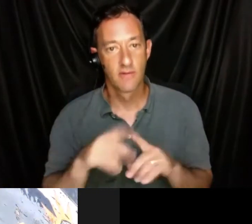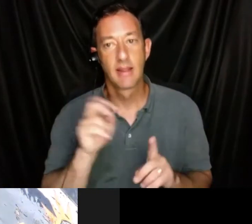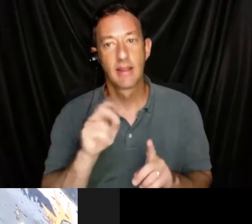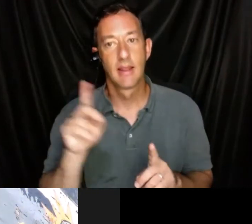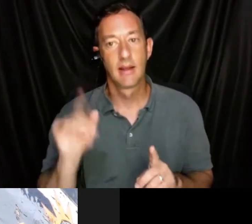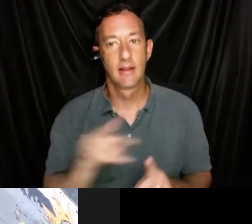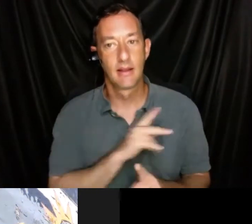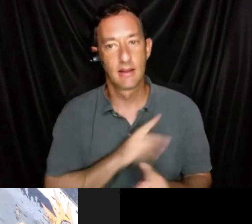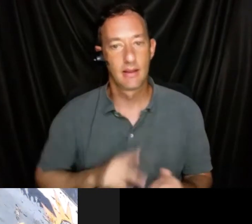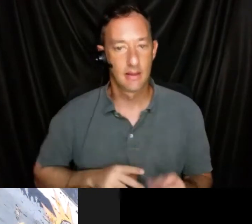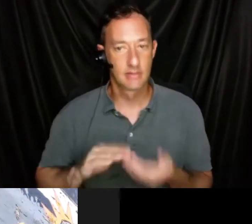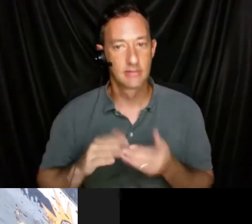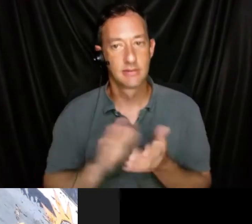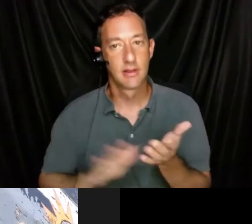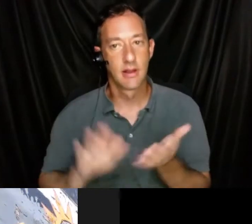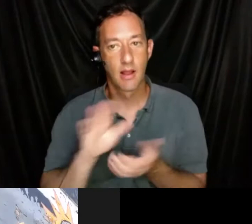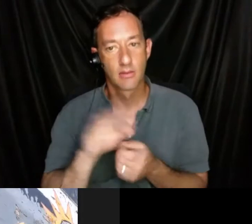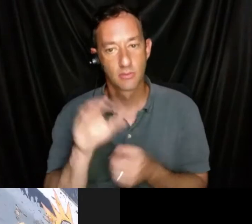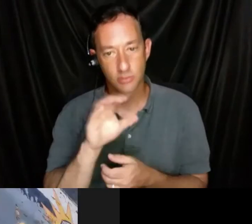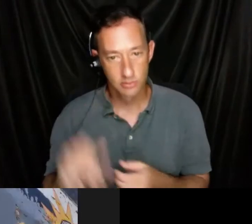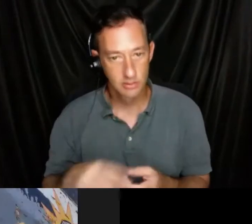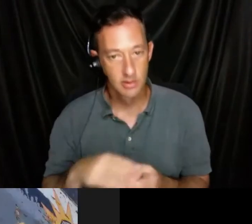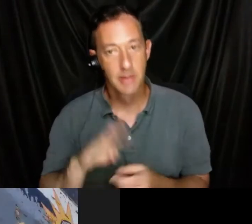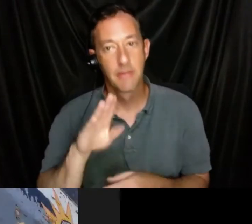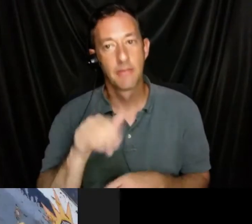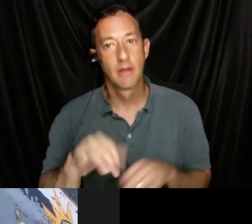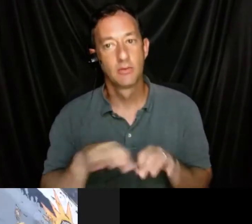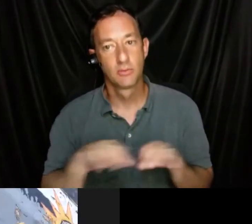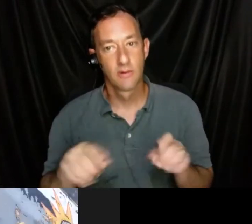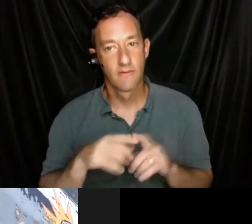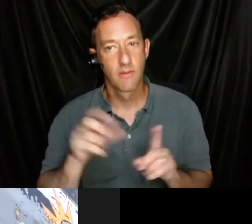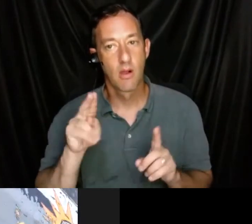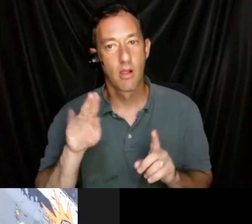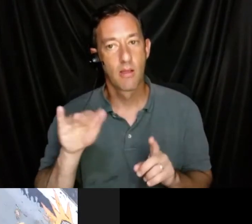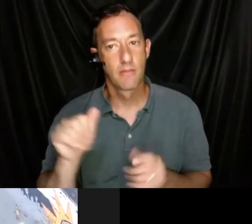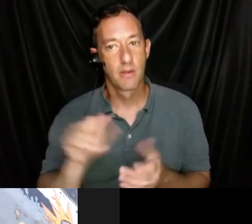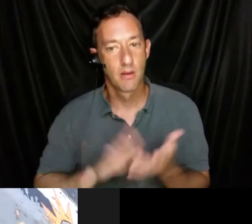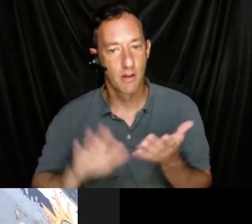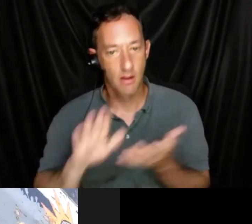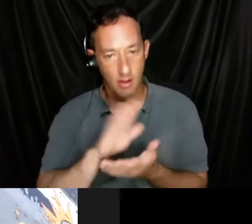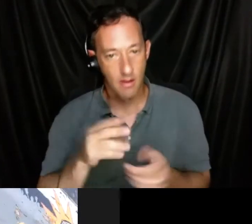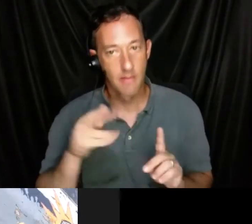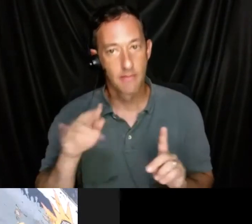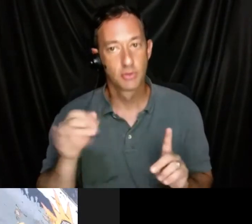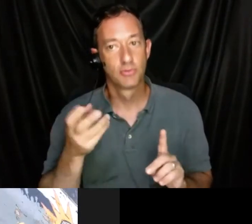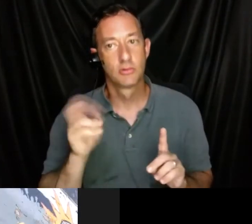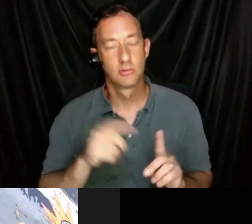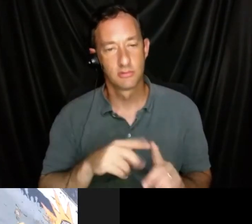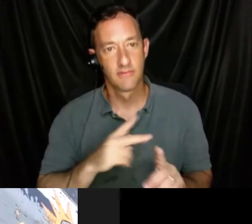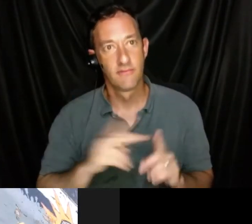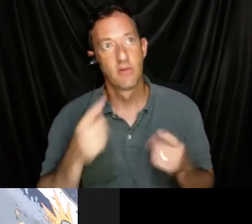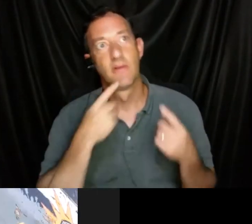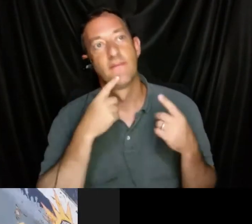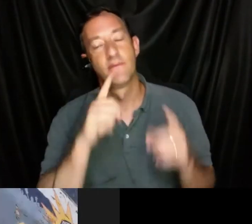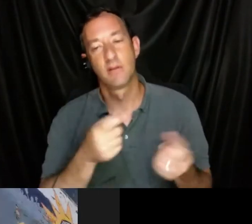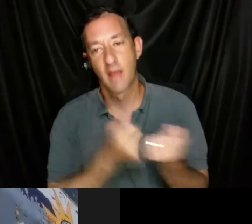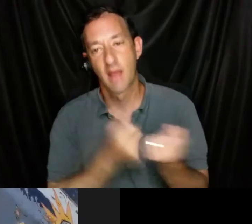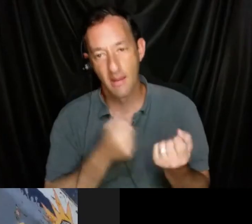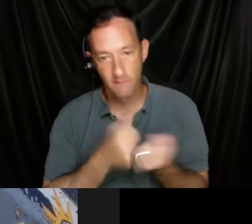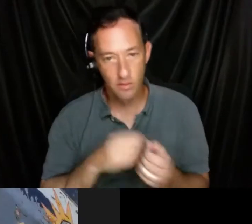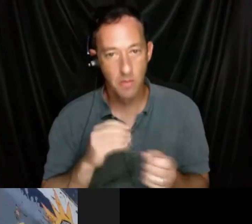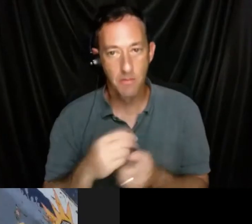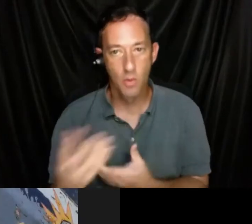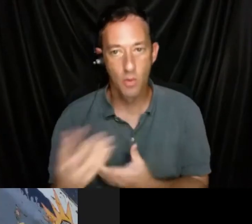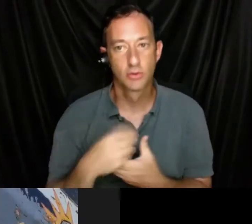City College of Chicago and a bachelor's degree from Columbia College. And Mr. Johnson is a very effective advocate for more inclusive